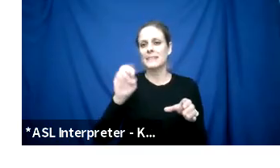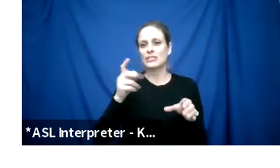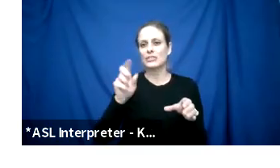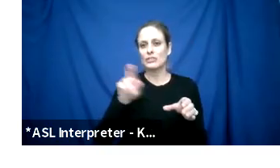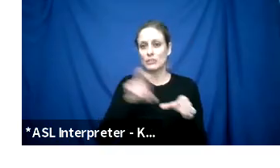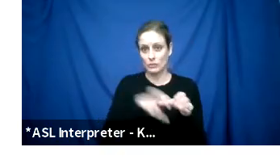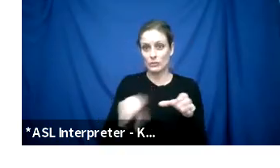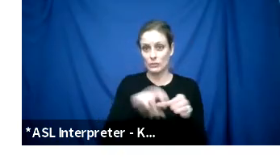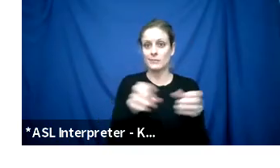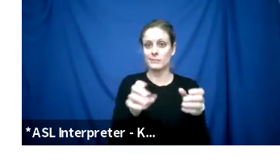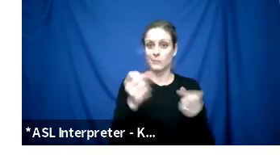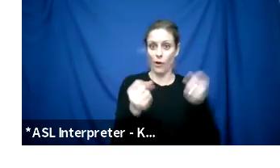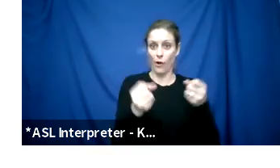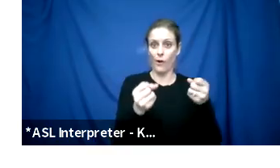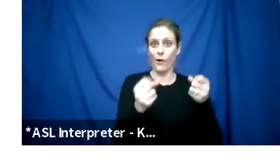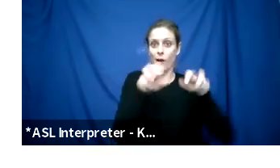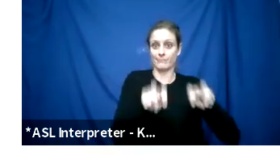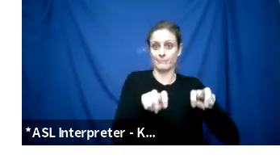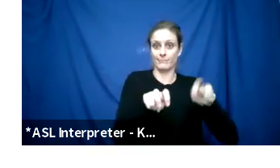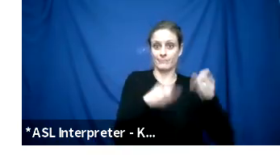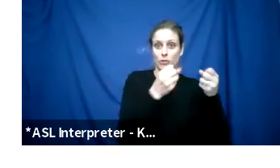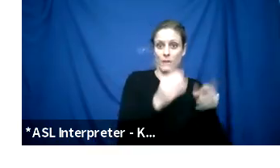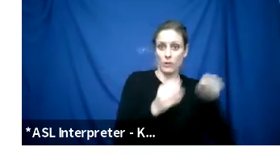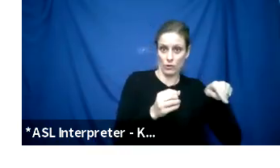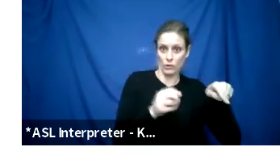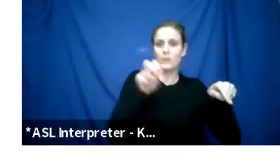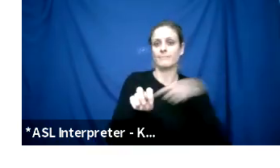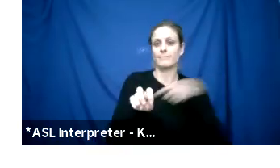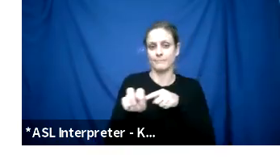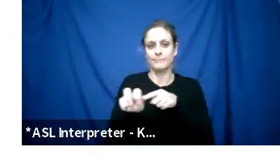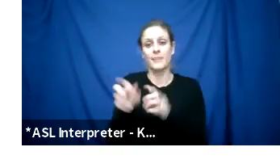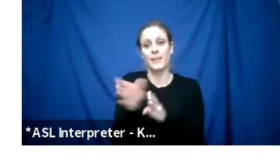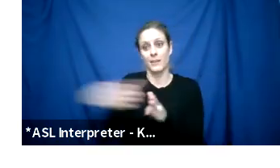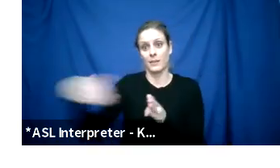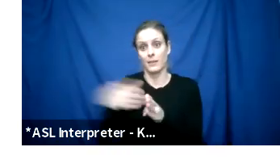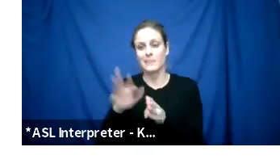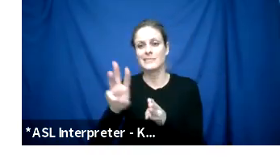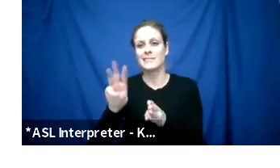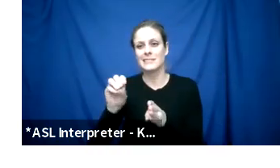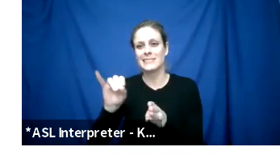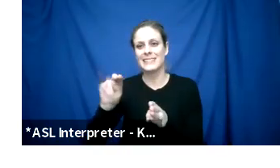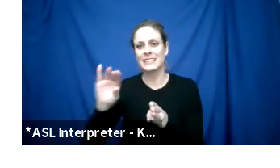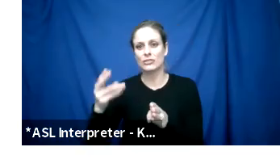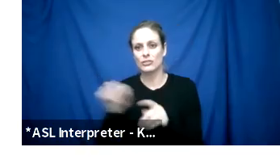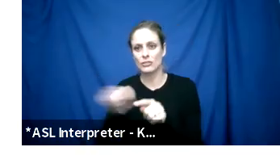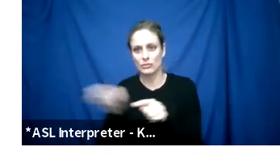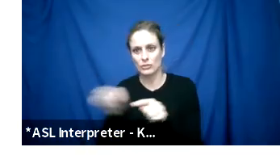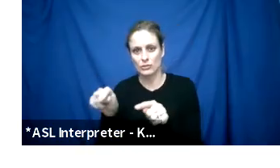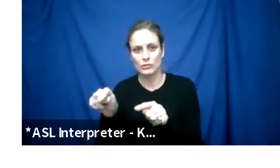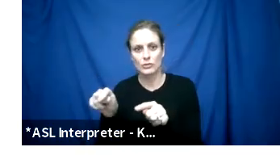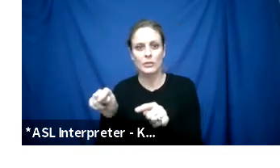of a vehicle. It's a 60-inch minimum width, doesn't have to be demarcated or identified,